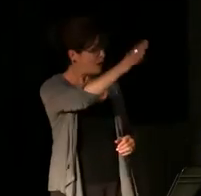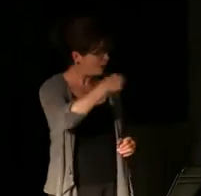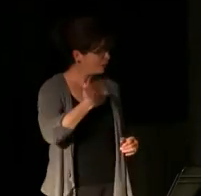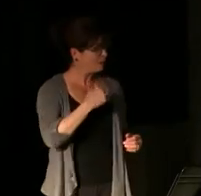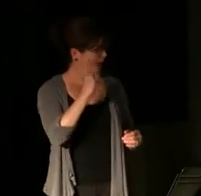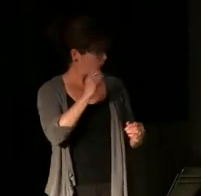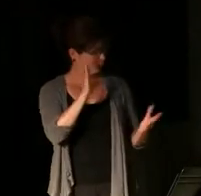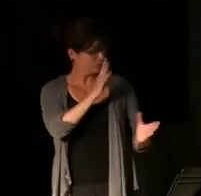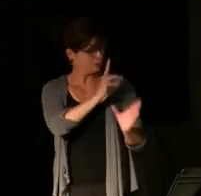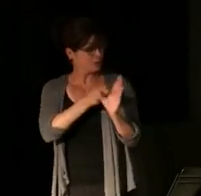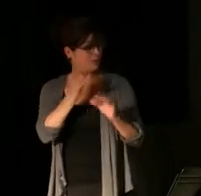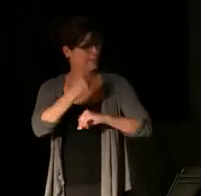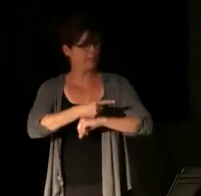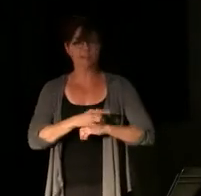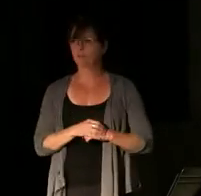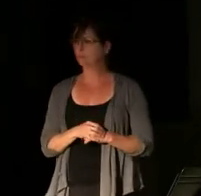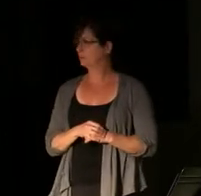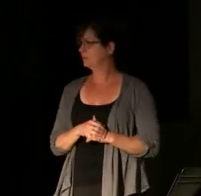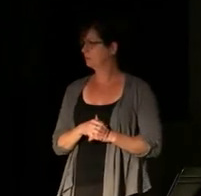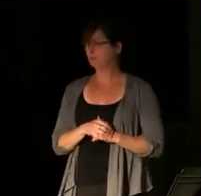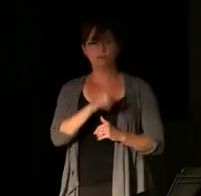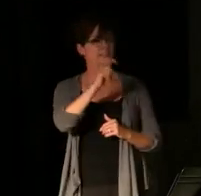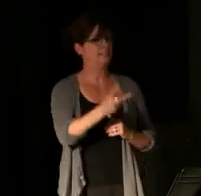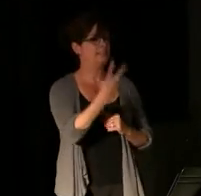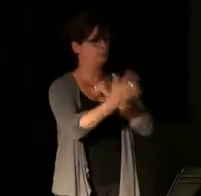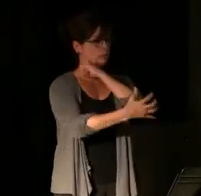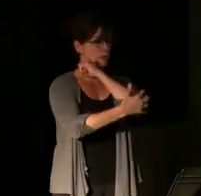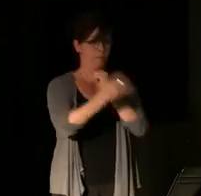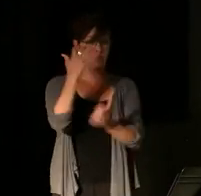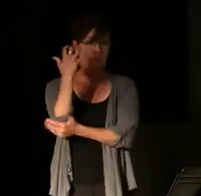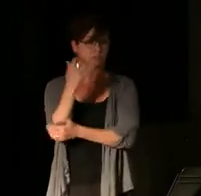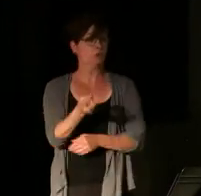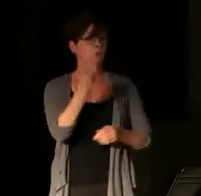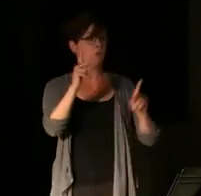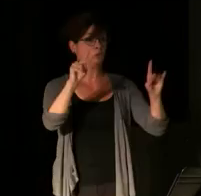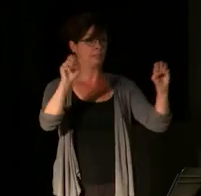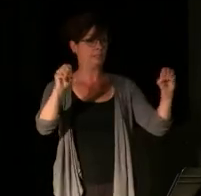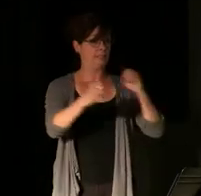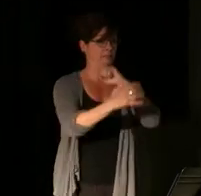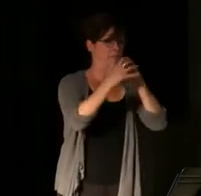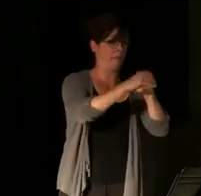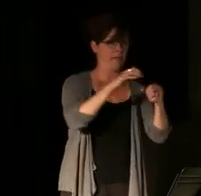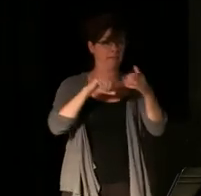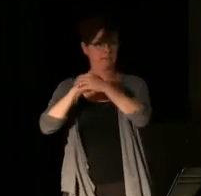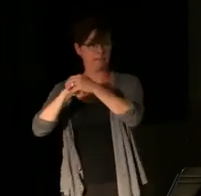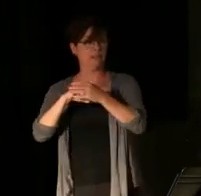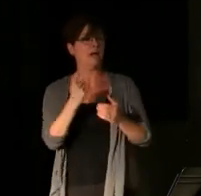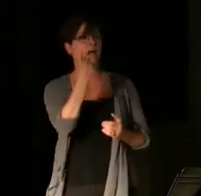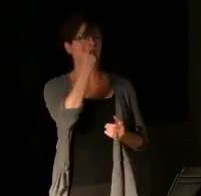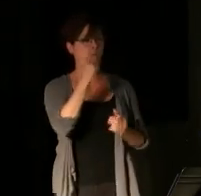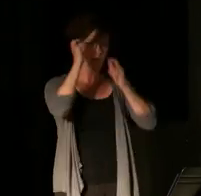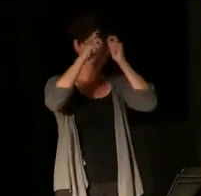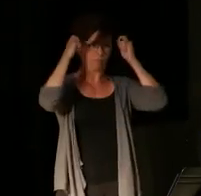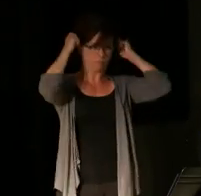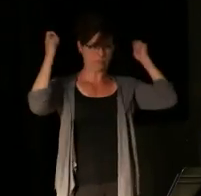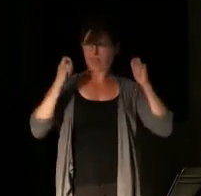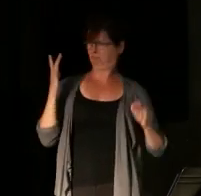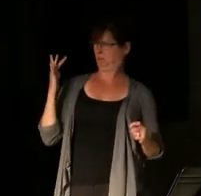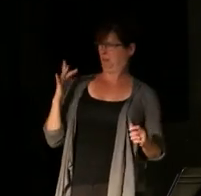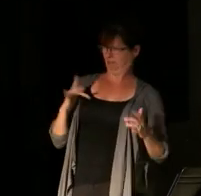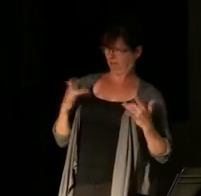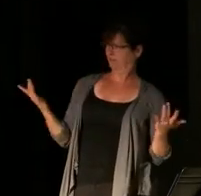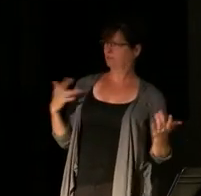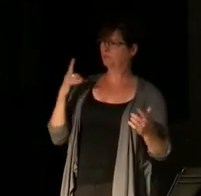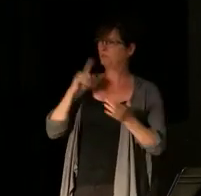You're going to be joining us today. You're going to need 2 elbow pads, 2 knee pads, and 1 blindfold. Why? What